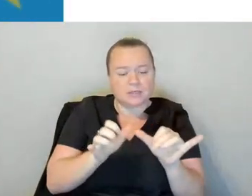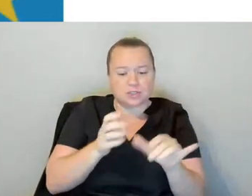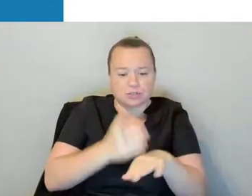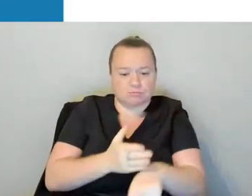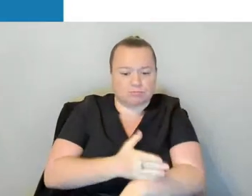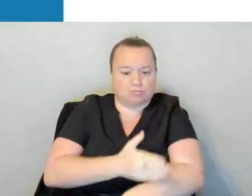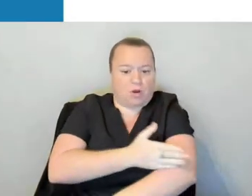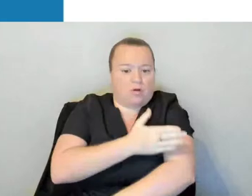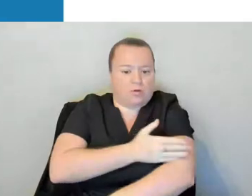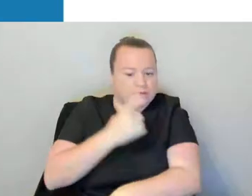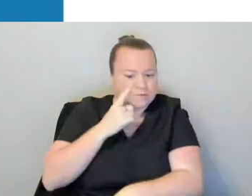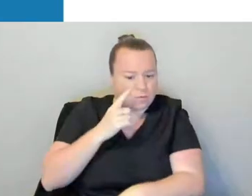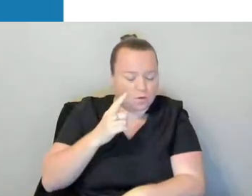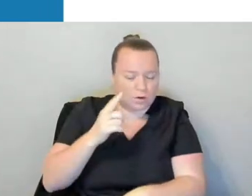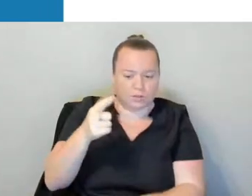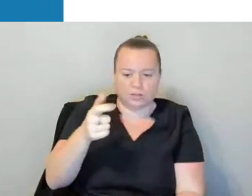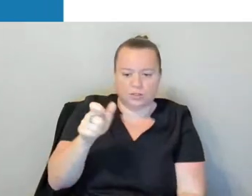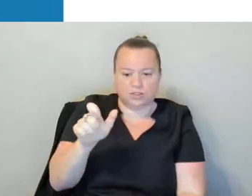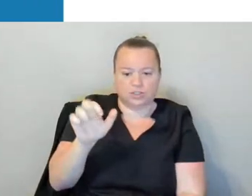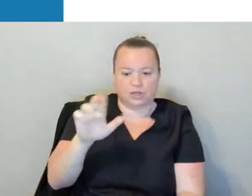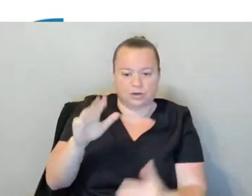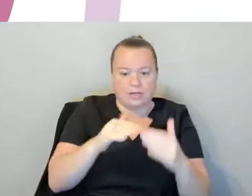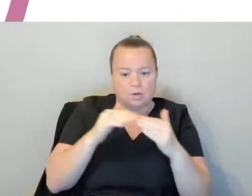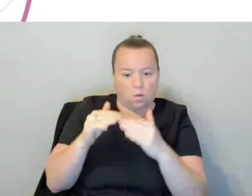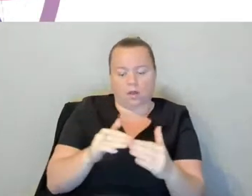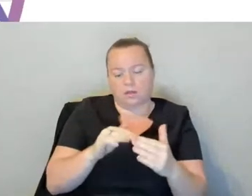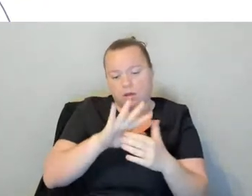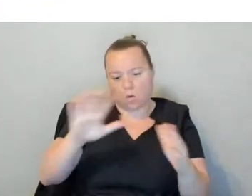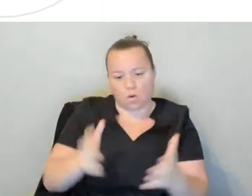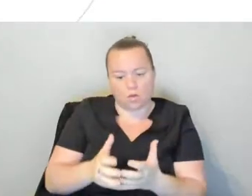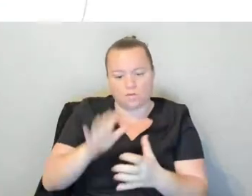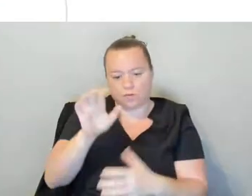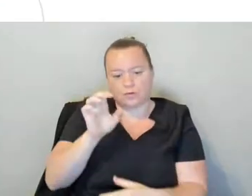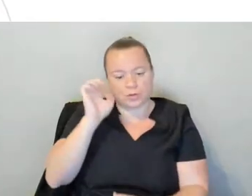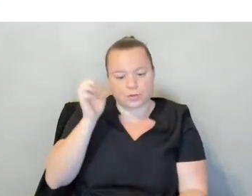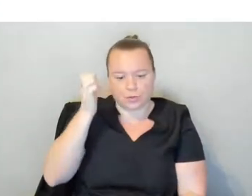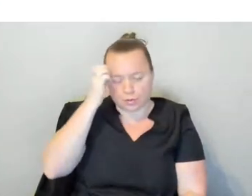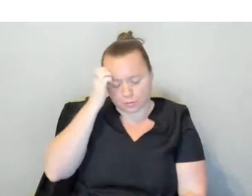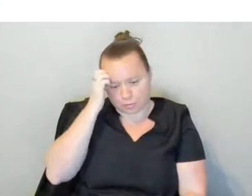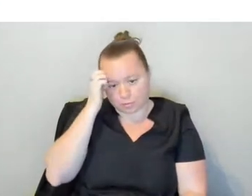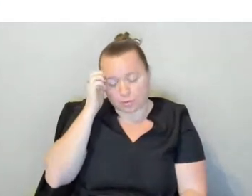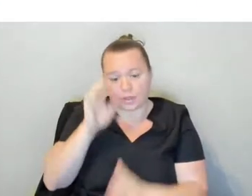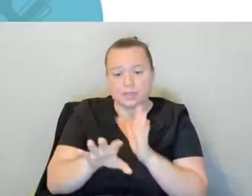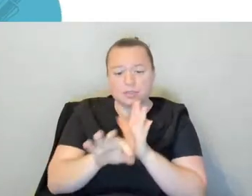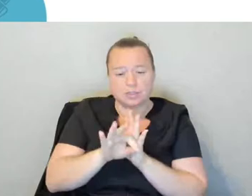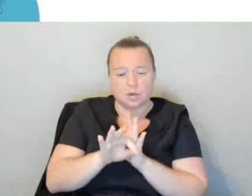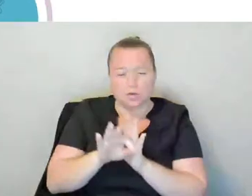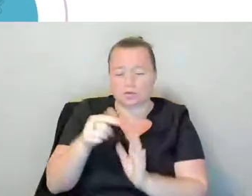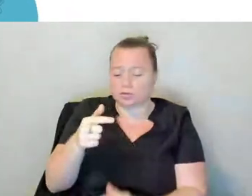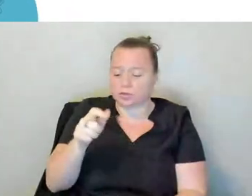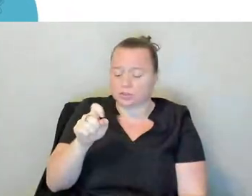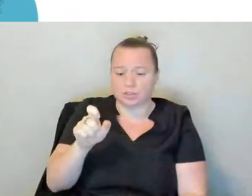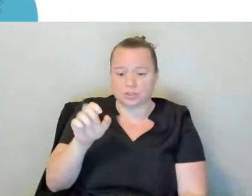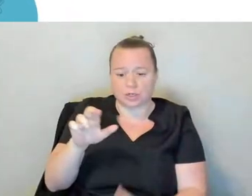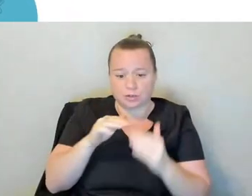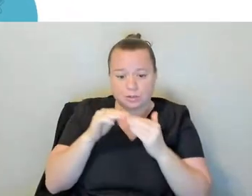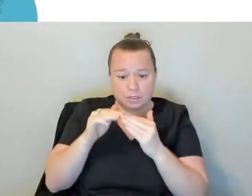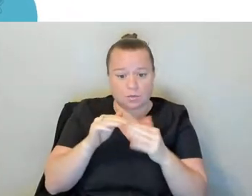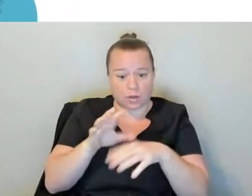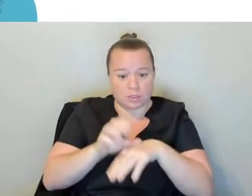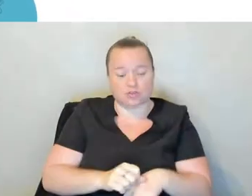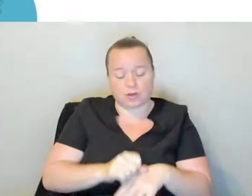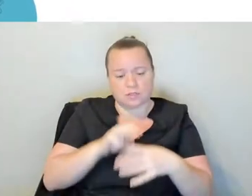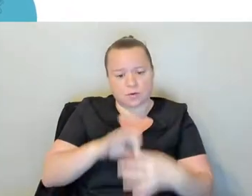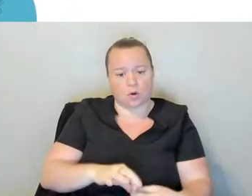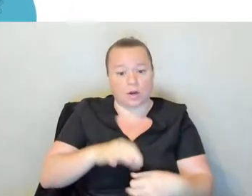gender equality in the European Union. It shows gender equality trends in the domains of work,